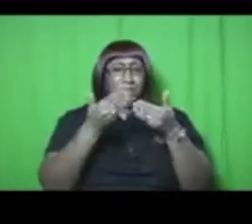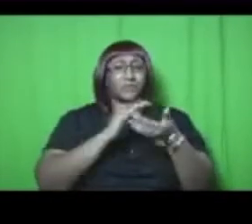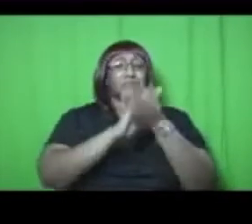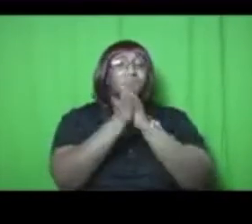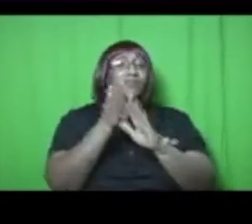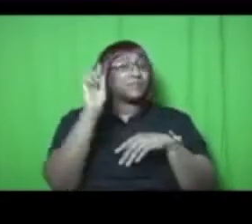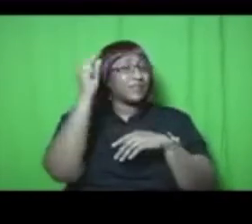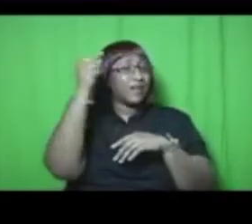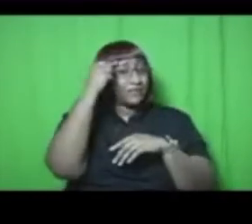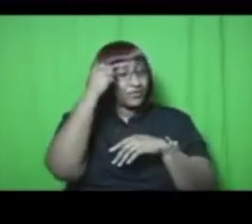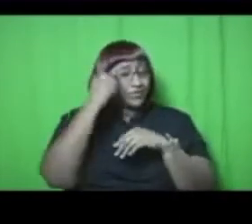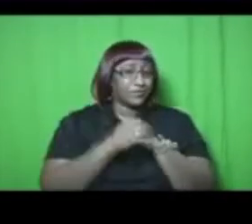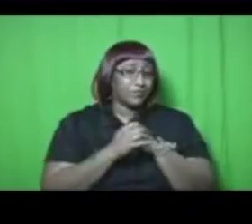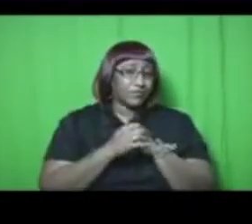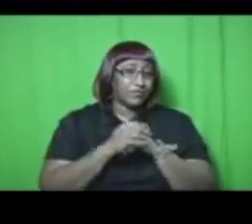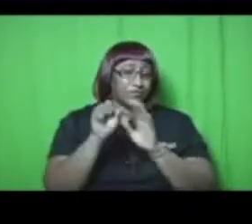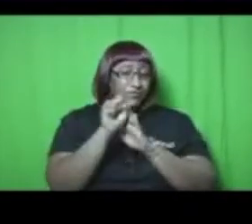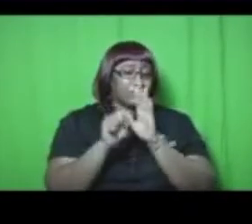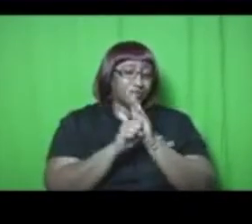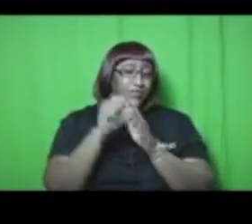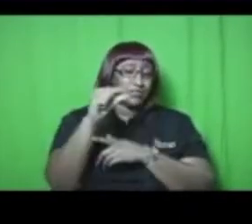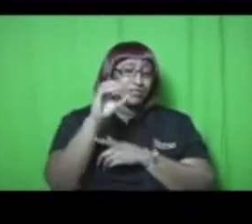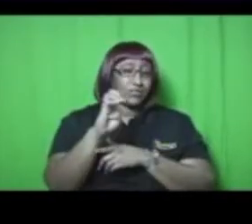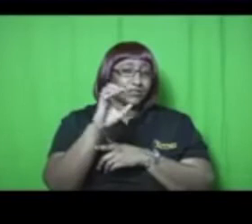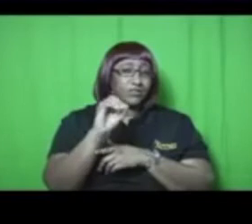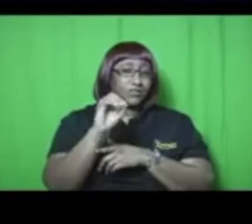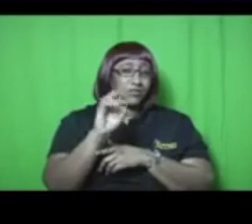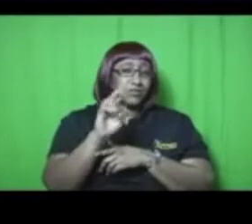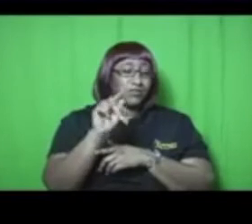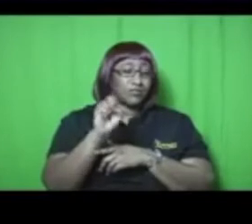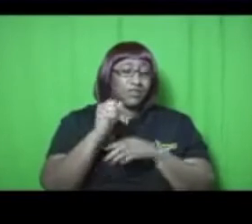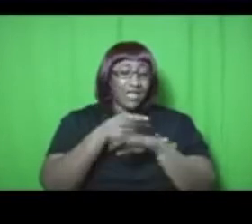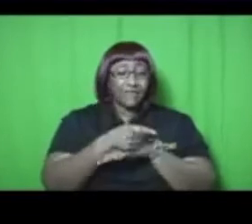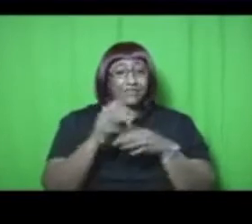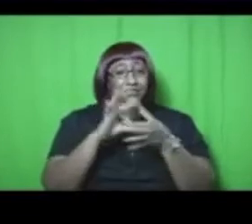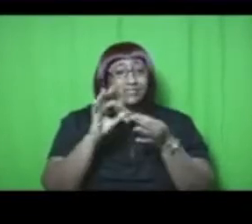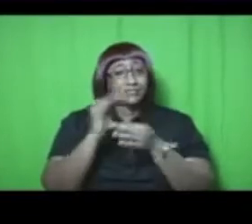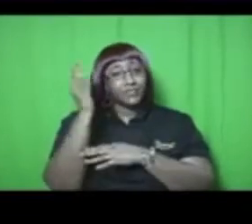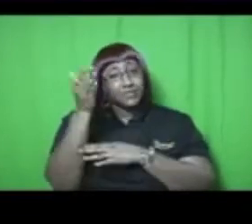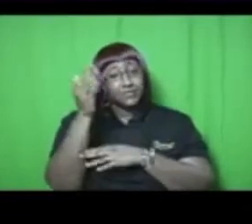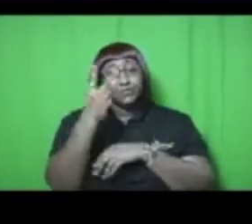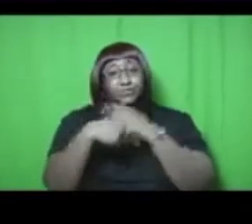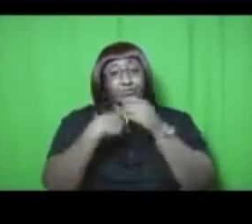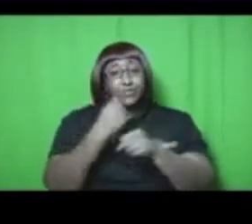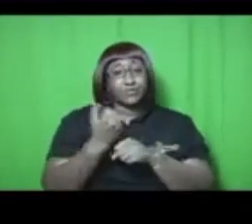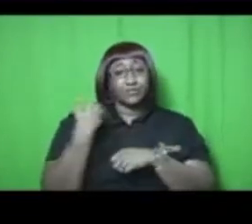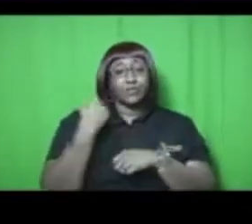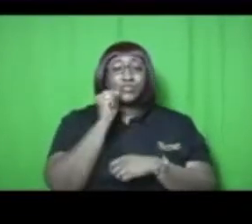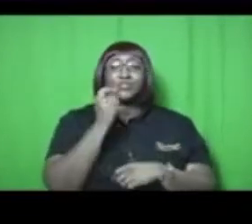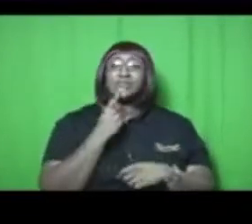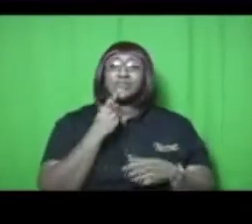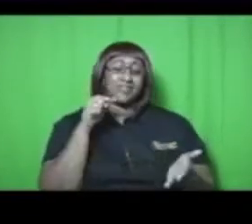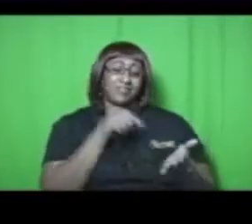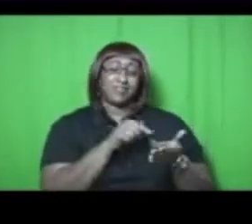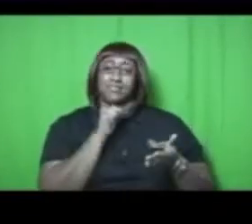governor of the state of Georgia. In her speech after that election 2 years ago, she said, this is